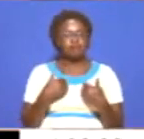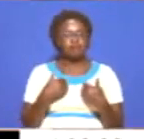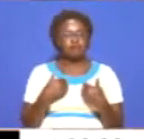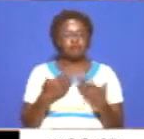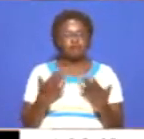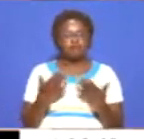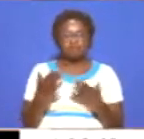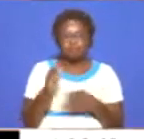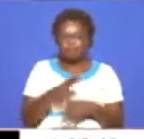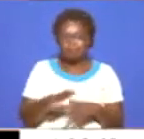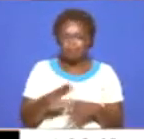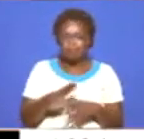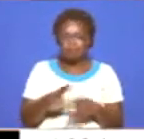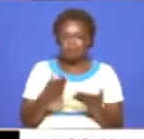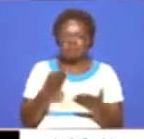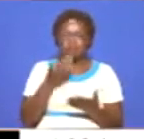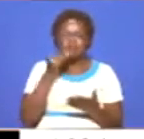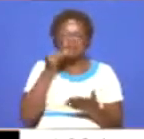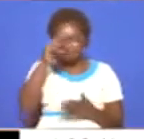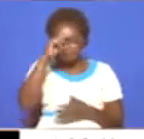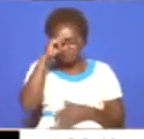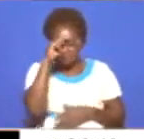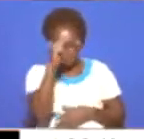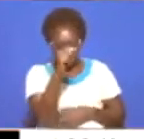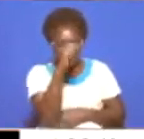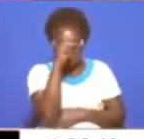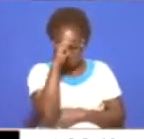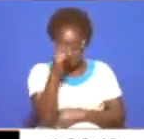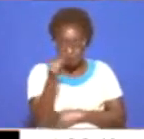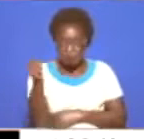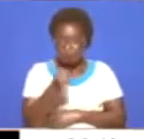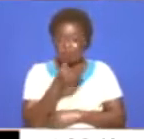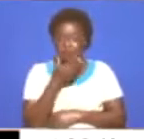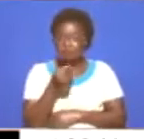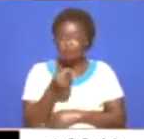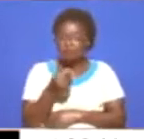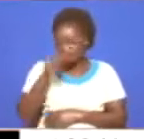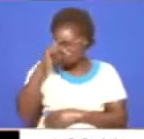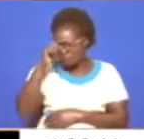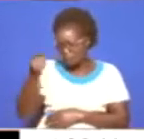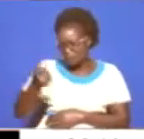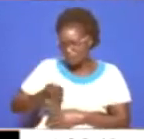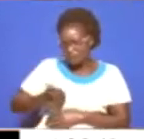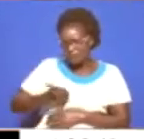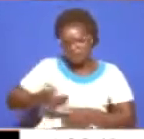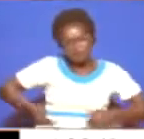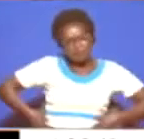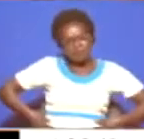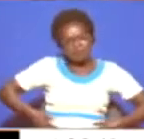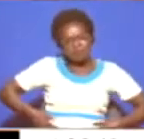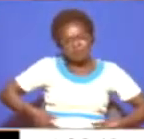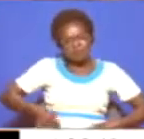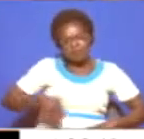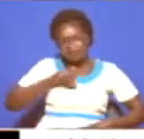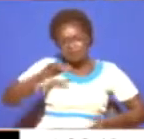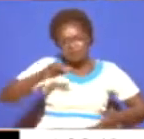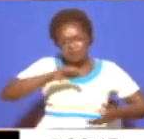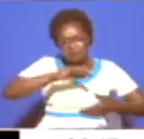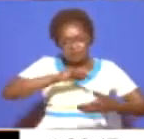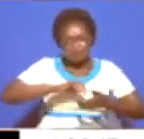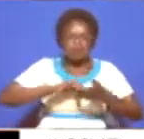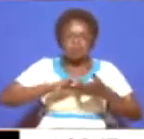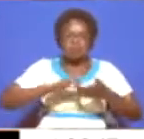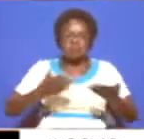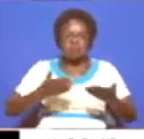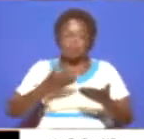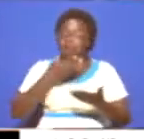are home. Respect them. Old men, respect young girls. They should not be engaged to